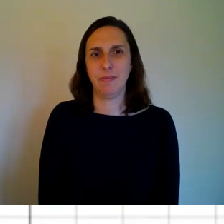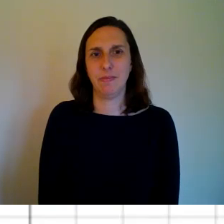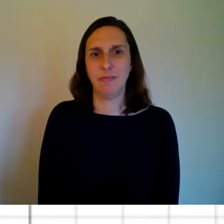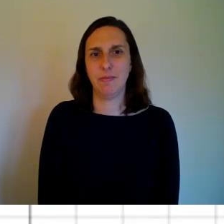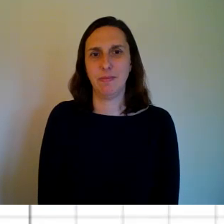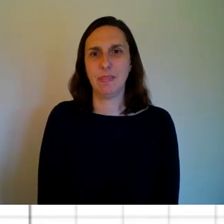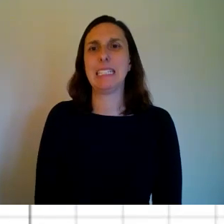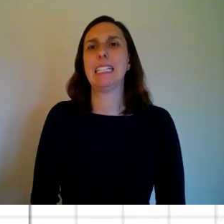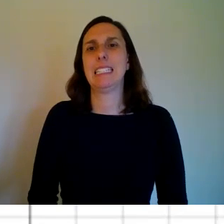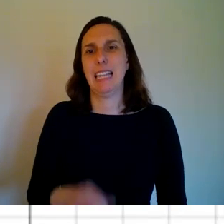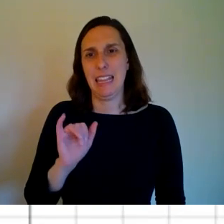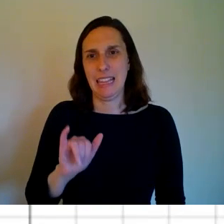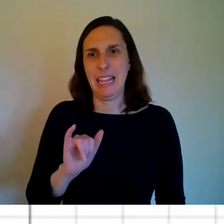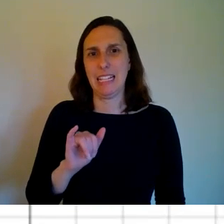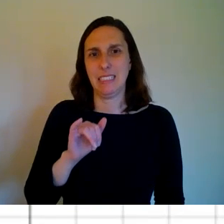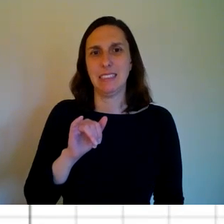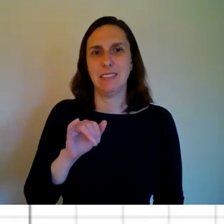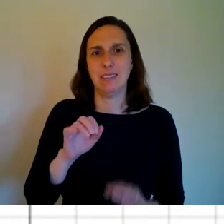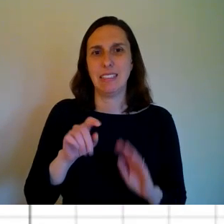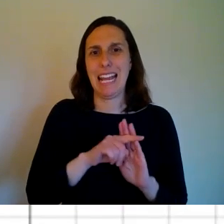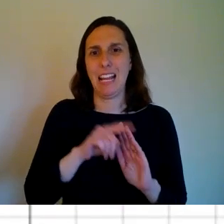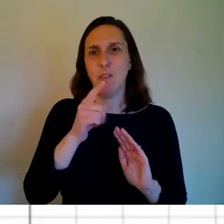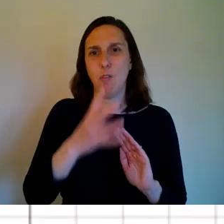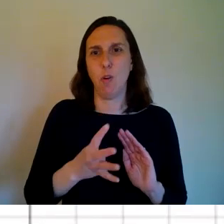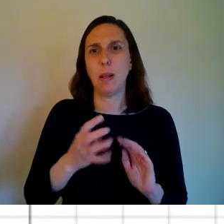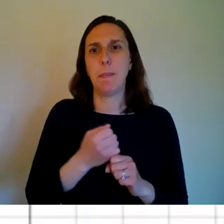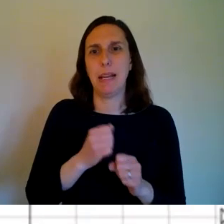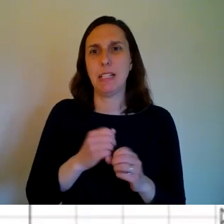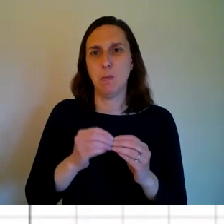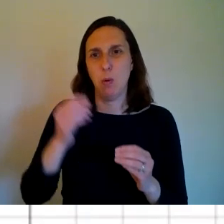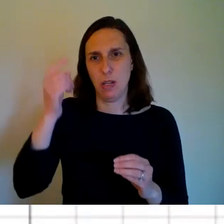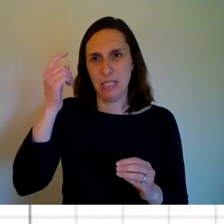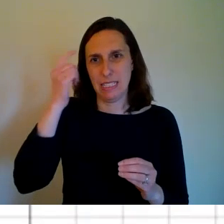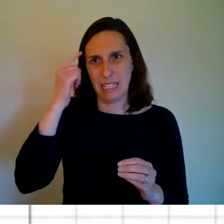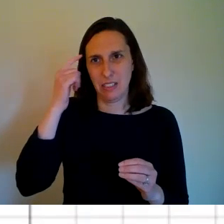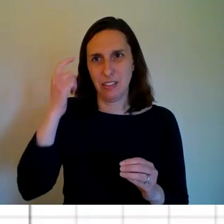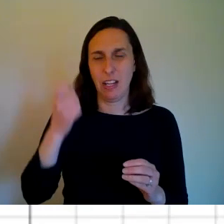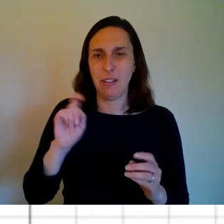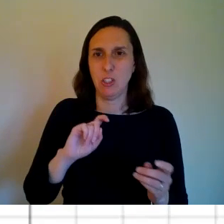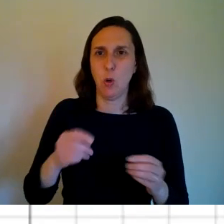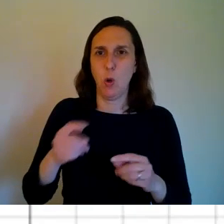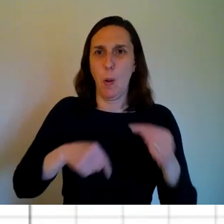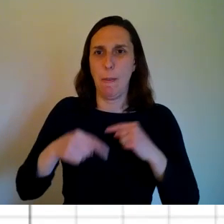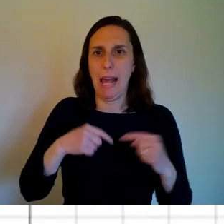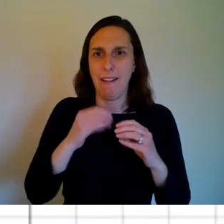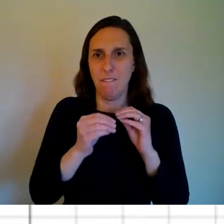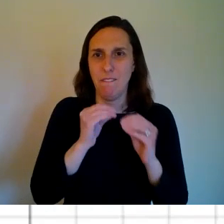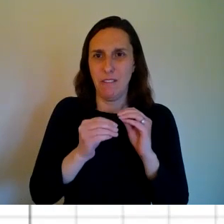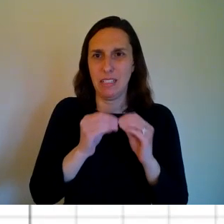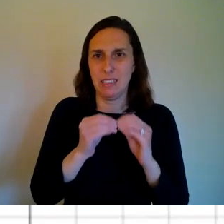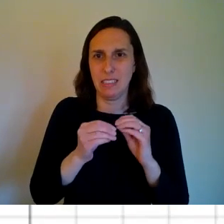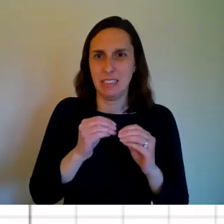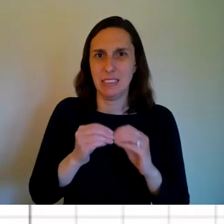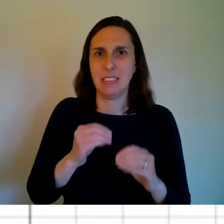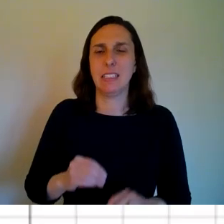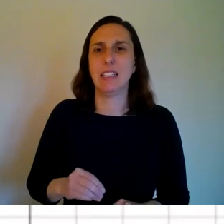That makes more sense. So let me fix all the places where I did that. My apologies. Jeff and his